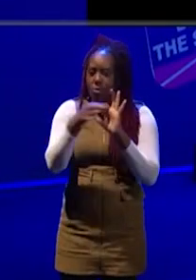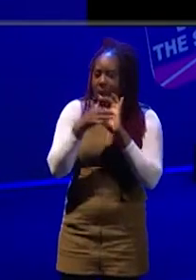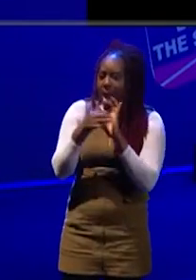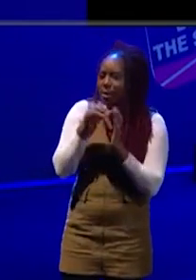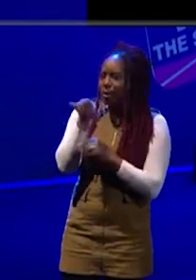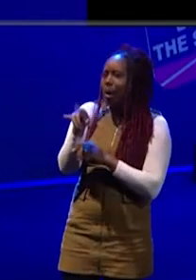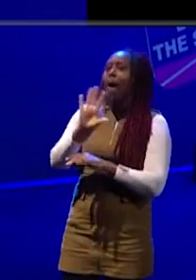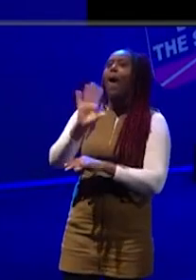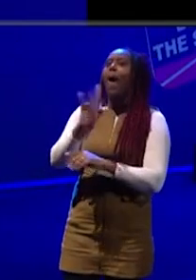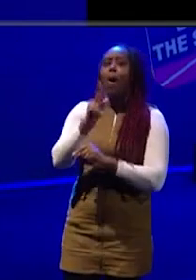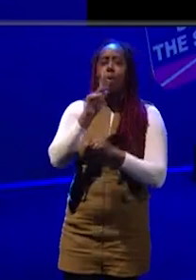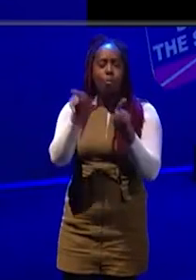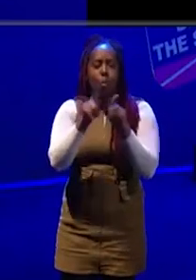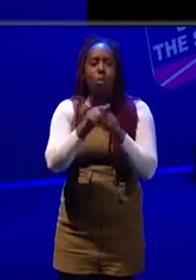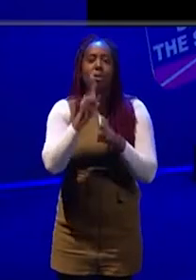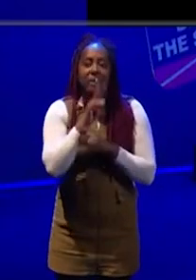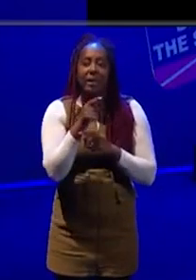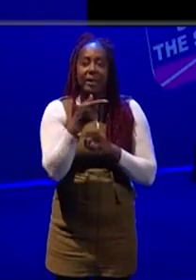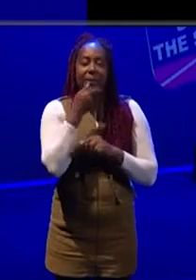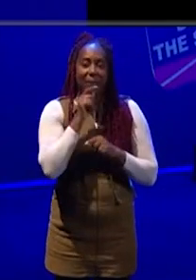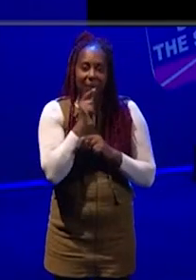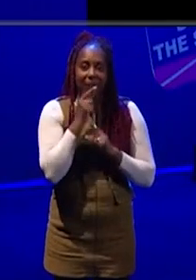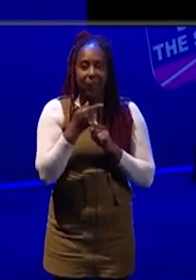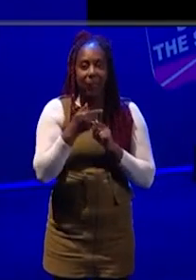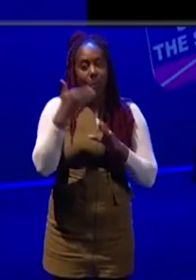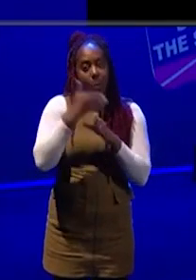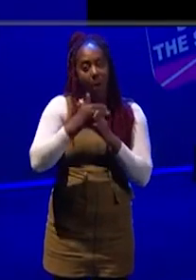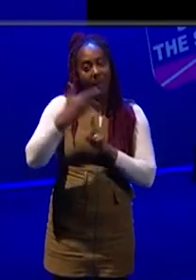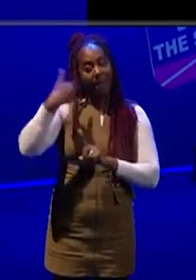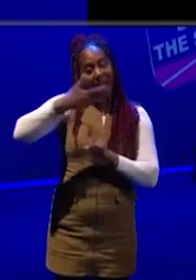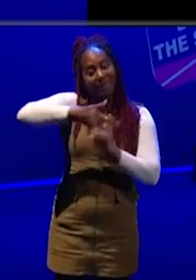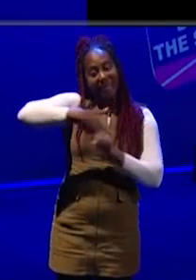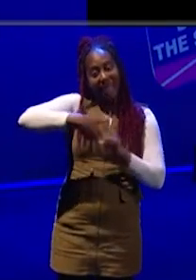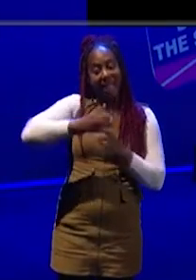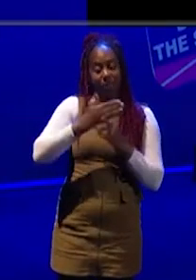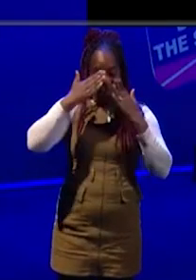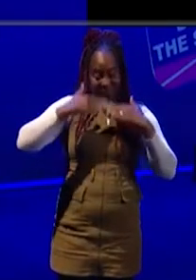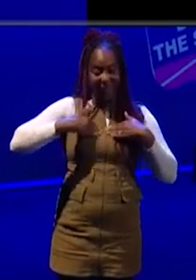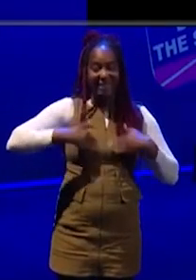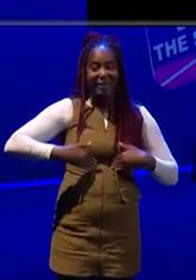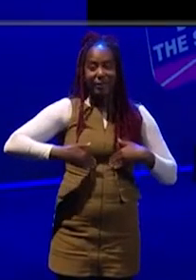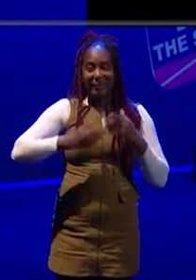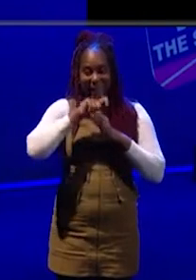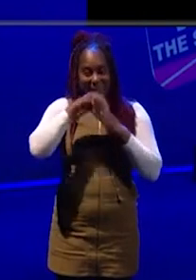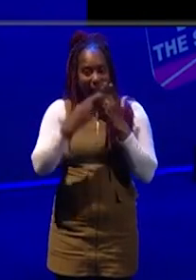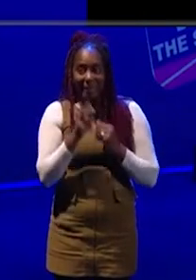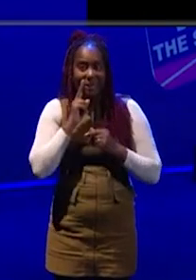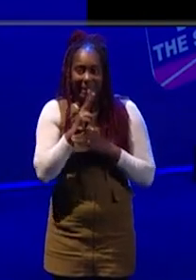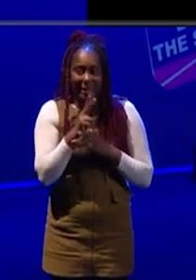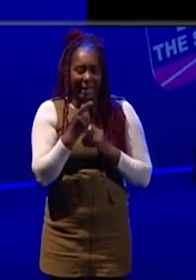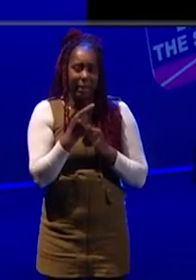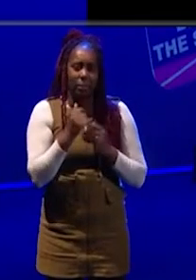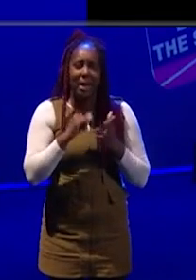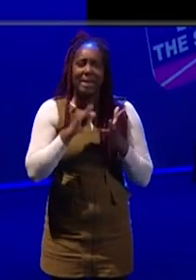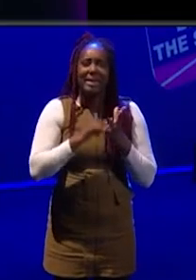is we need to see the people backstage that you relate to. You want to see people with visible disabilities doing scene changes. Why can't they do